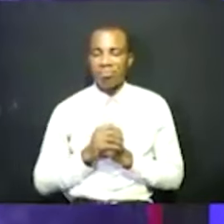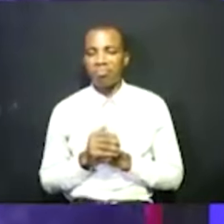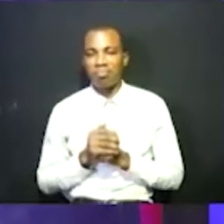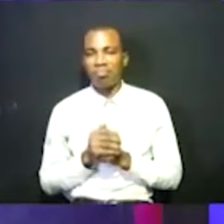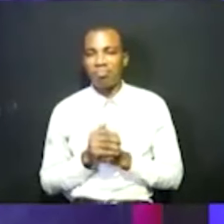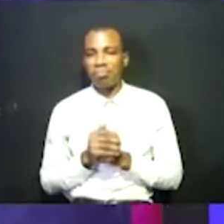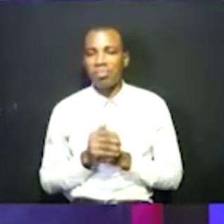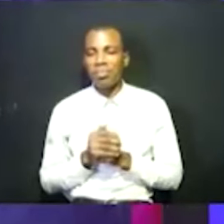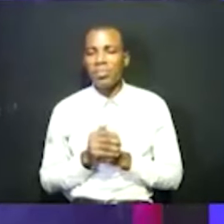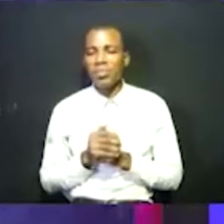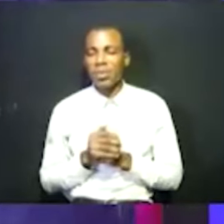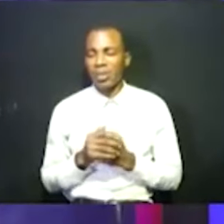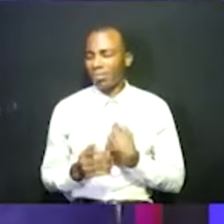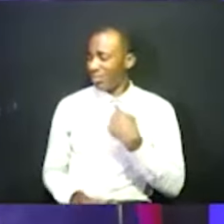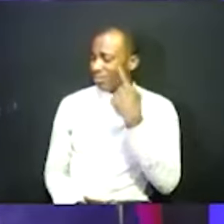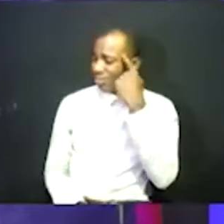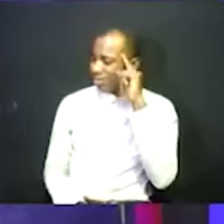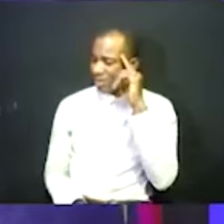We think it is